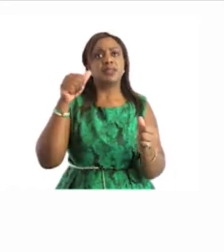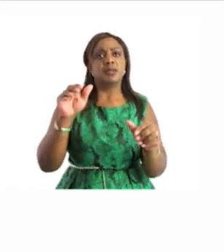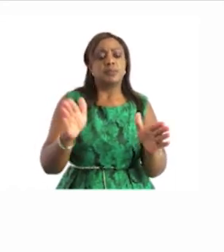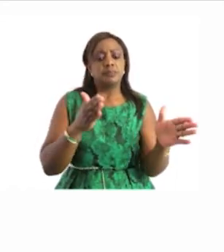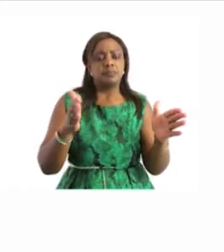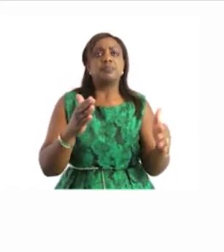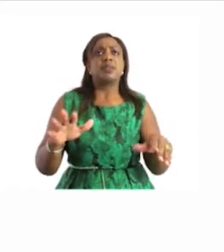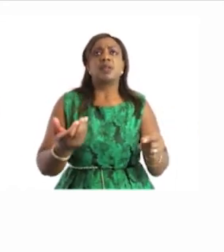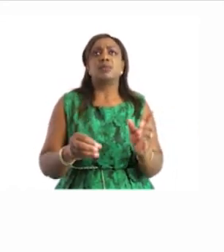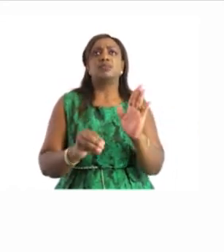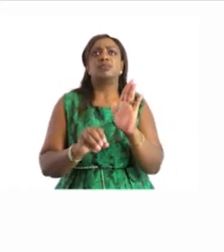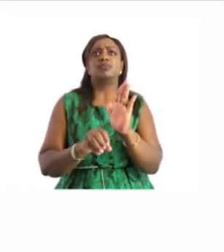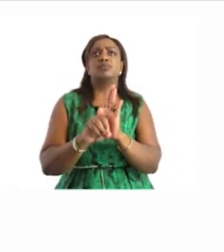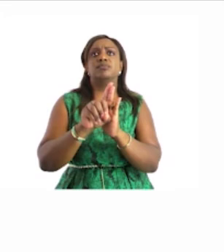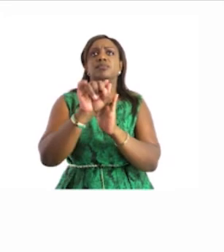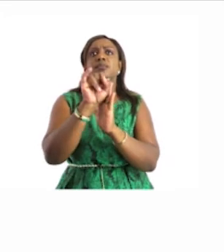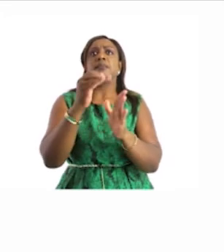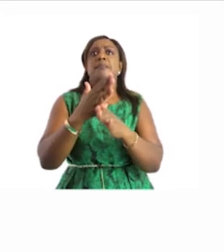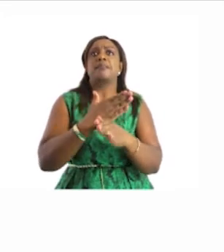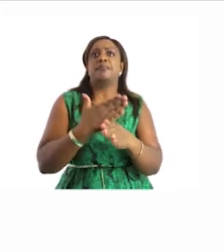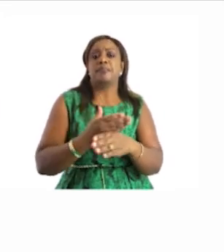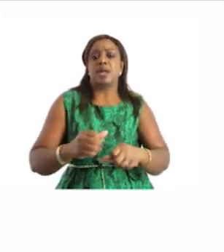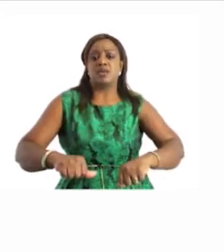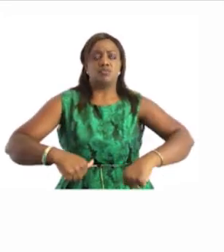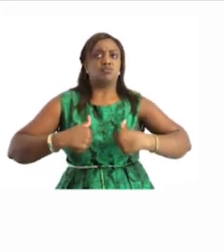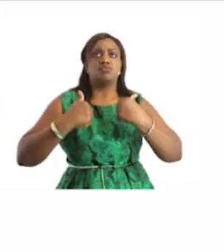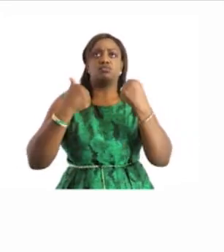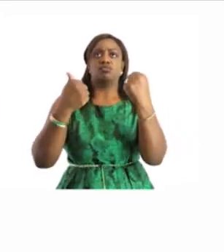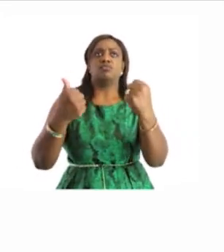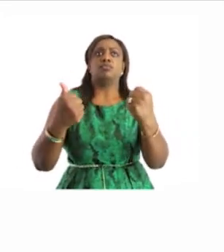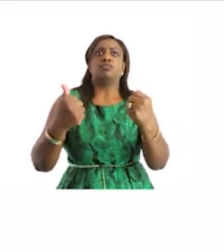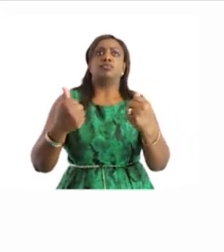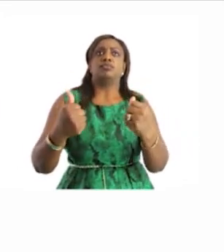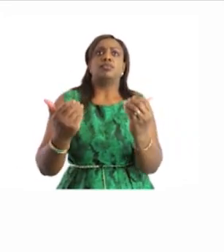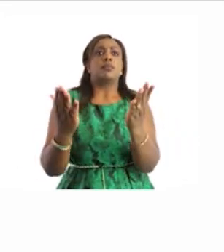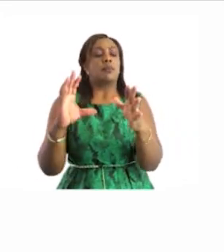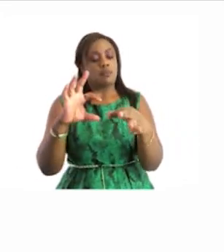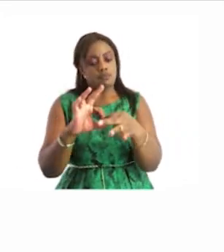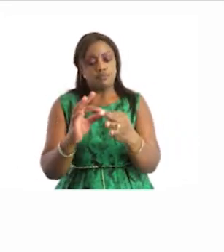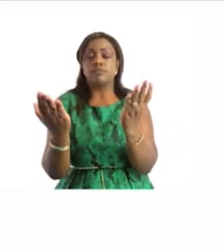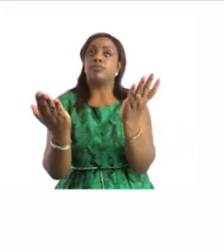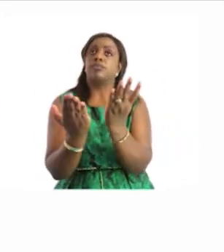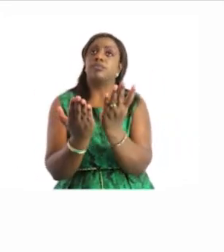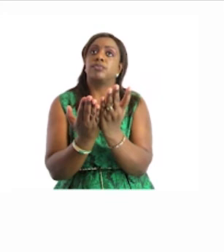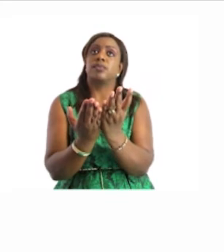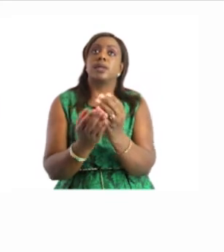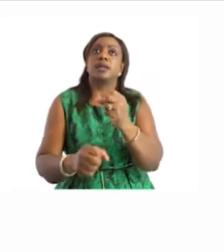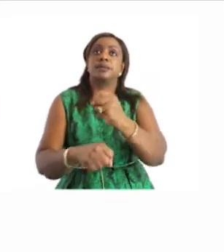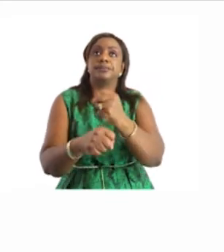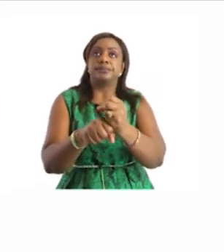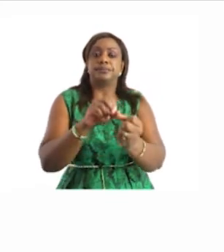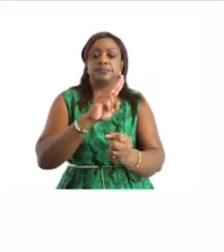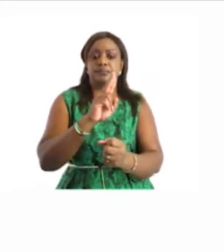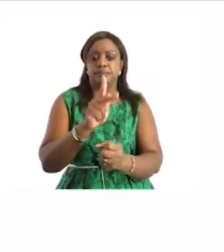promote activities that will improve the health situation at home and at school and support the PHC